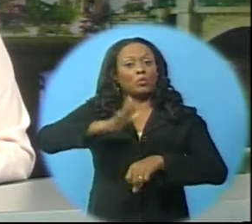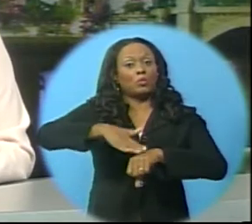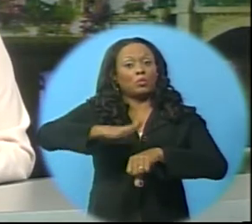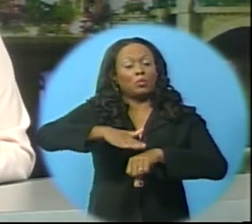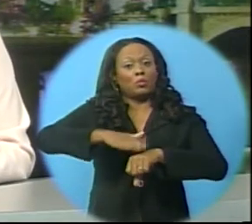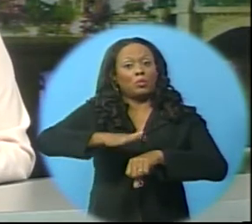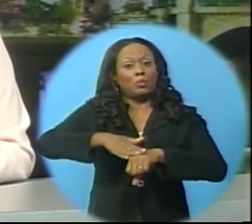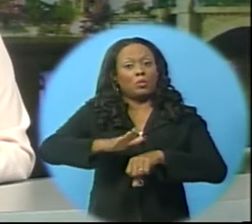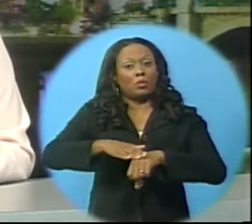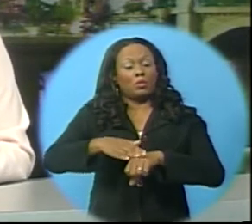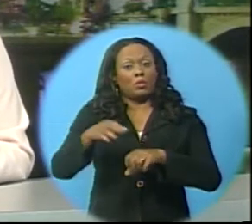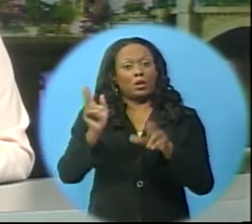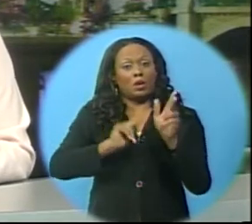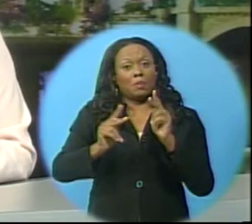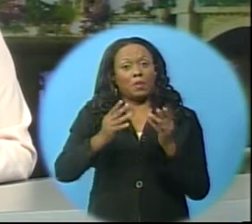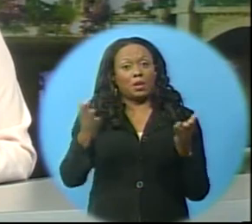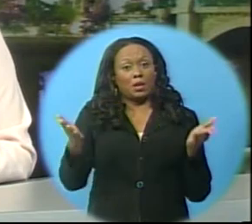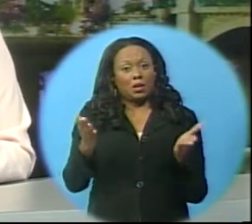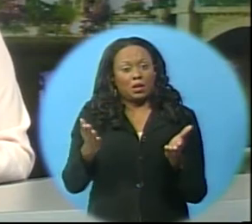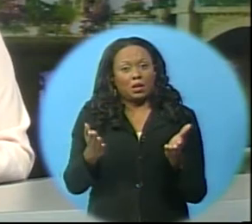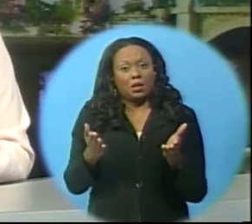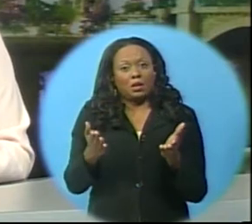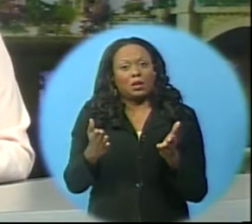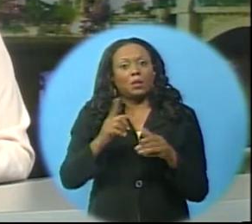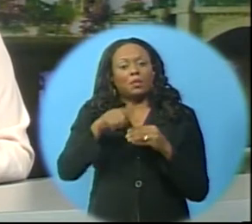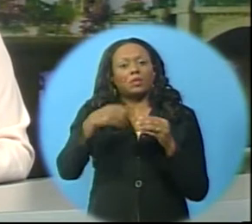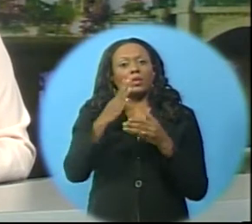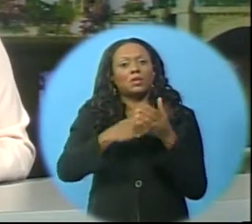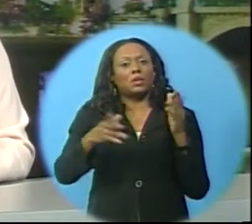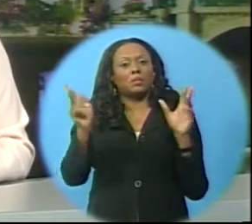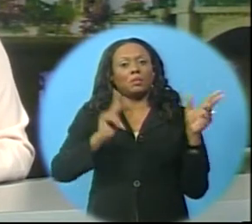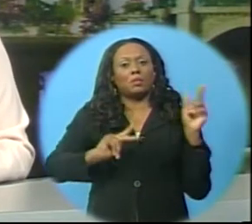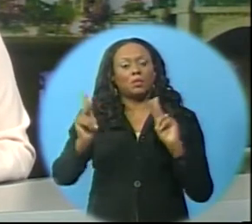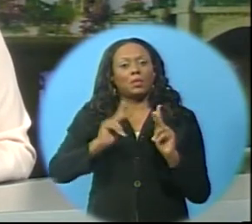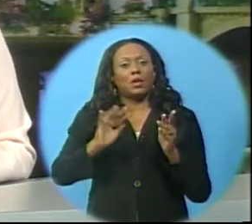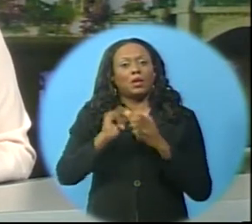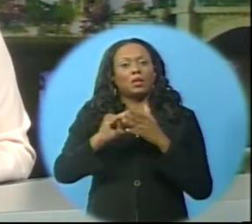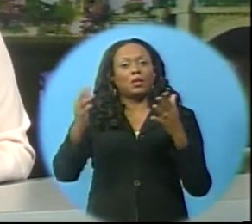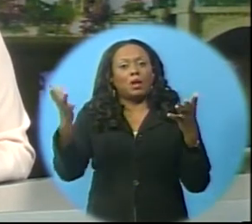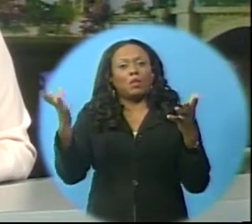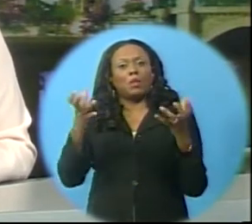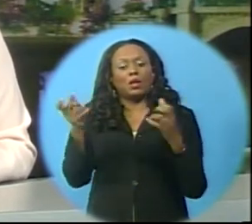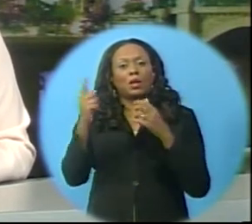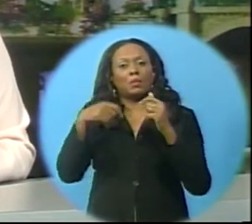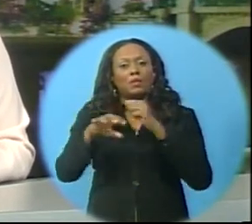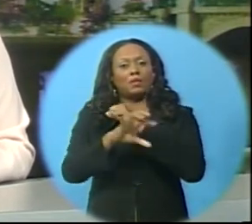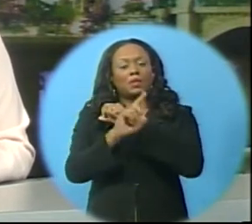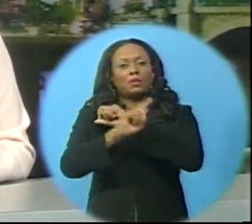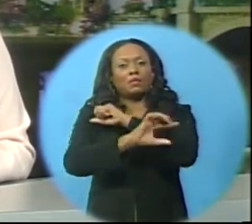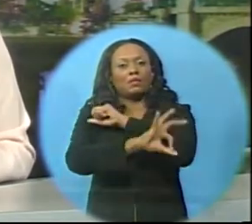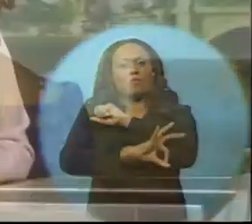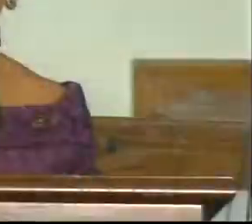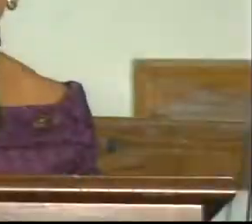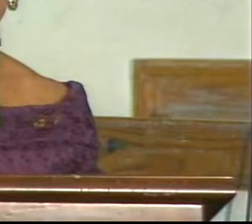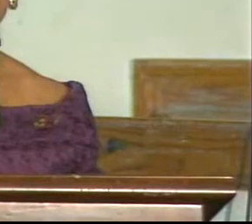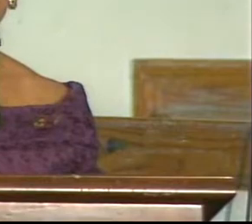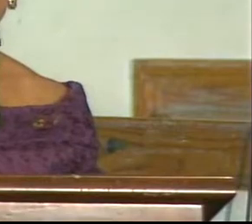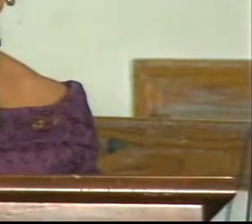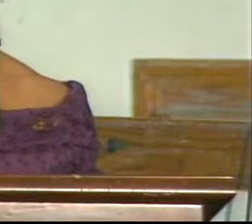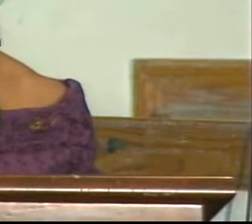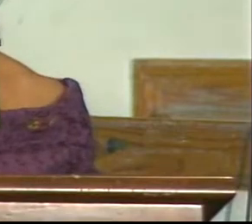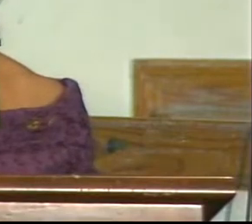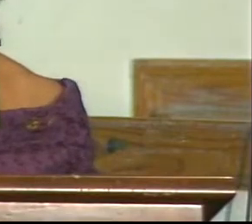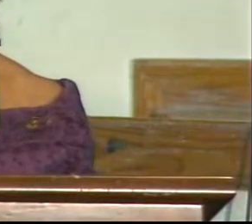To the Barbados Accreditation Council Regarding some Foreign tertiary education providers Professor Udine Barato Is